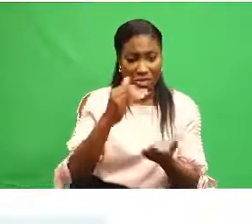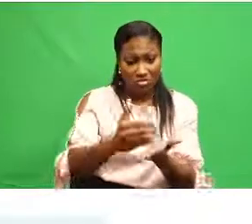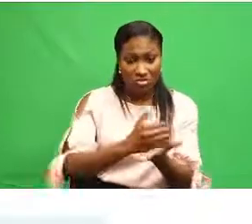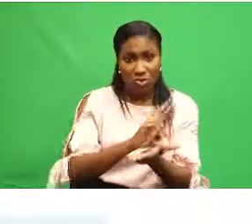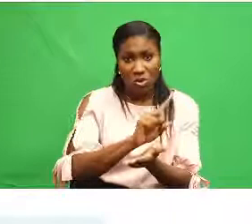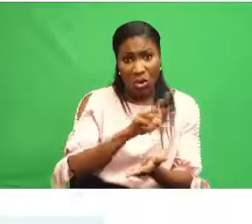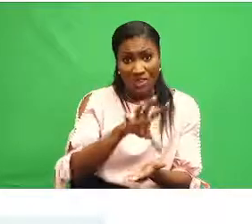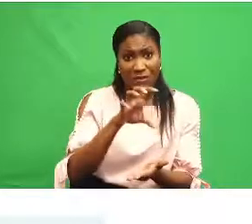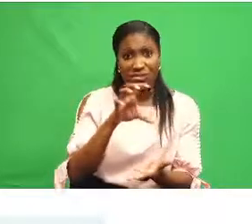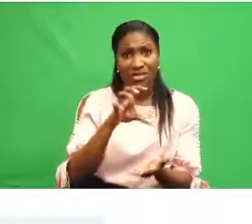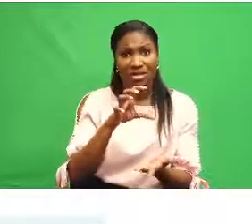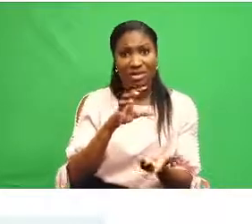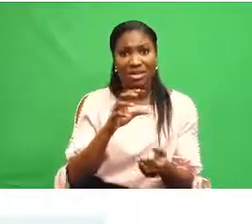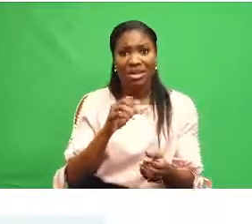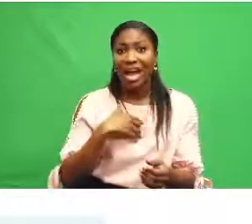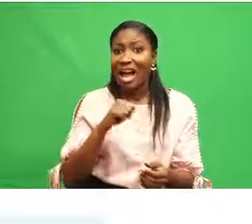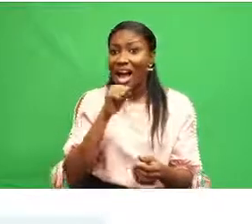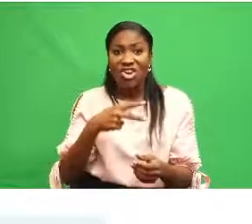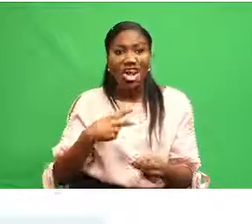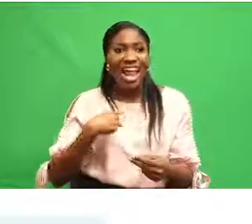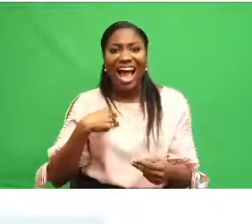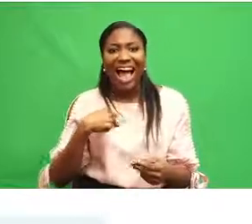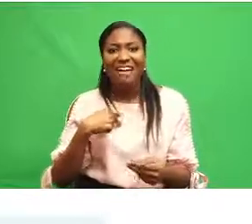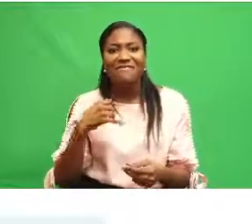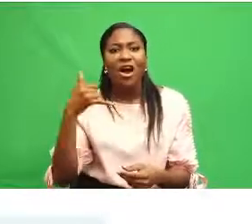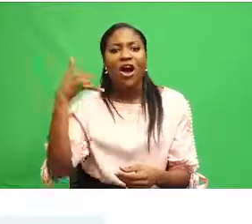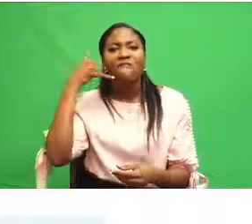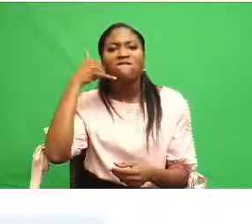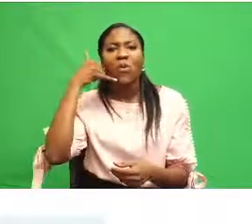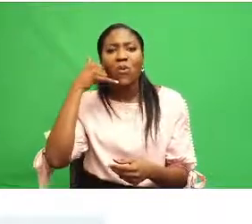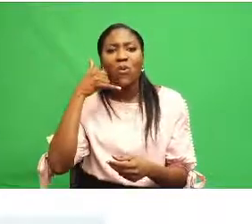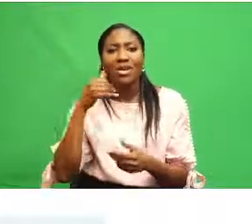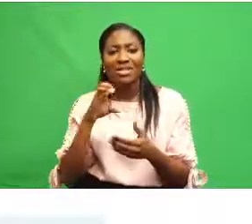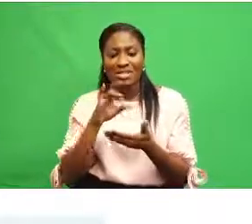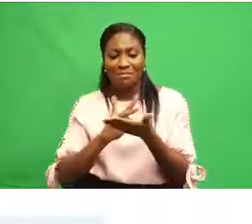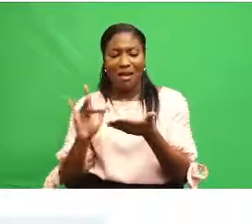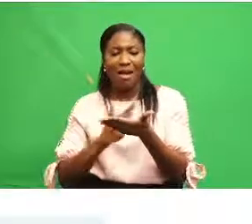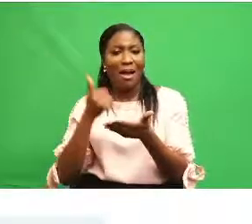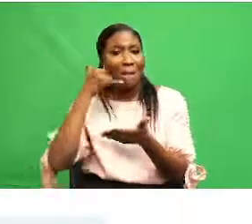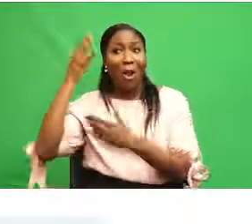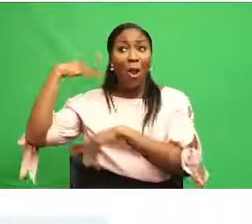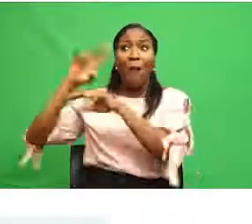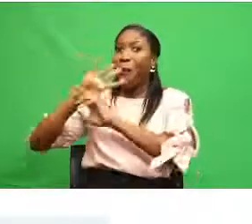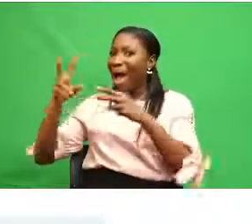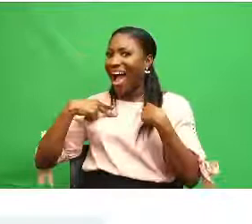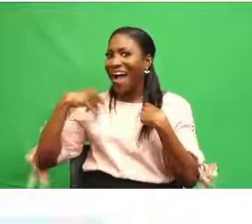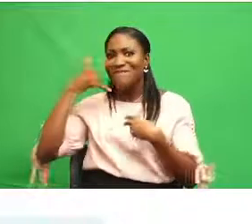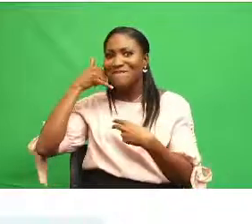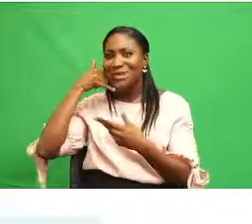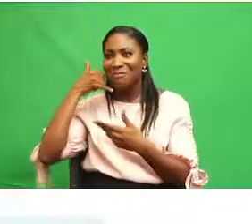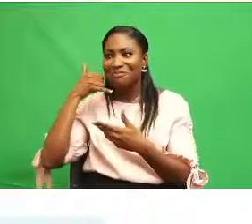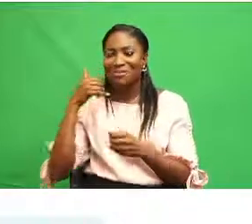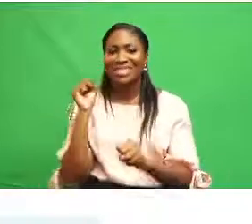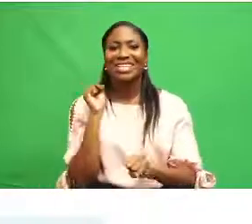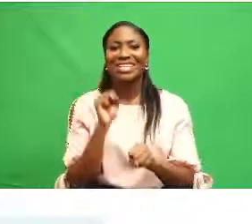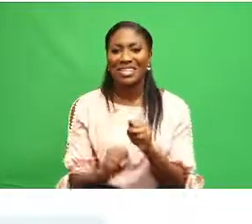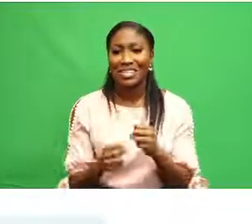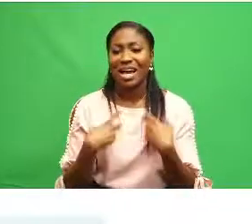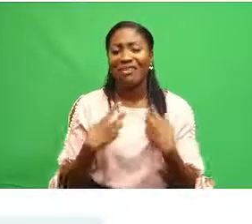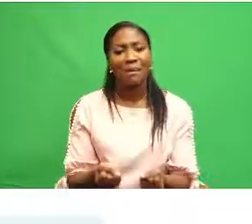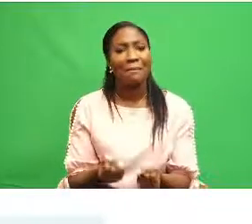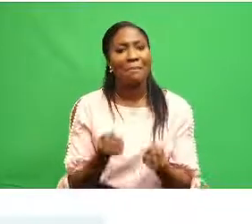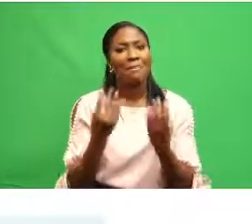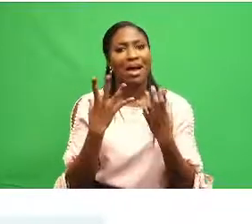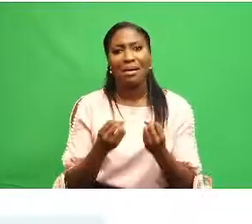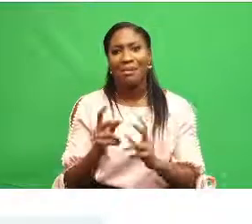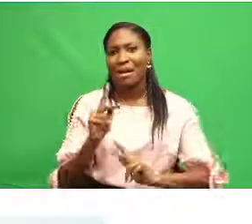didn't have cell phones, so I couldn't call her and tell her, no, you know, I'm okay. But the fact is, there's so many people that come up